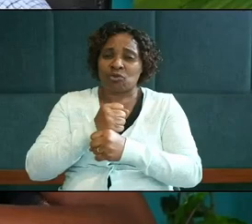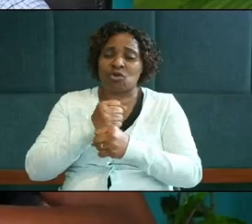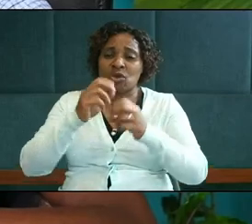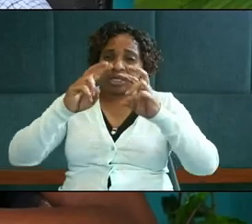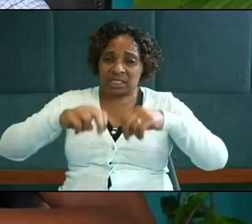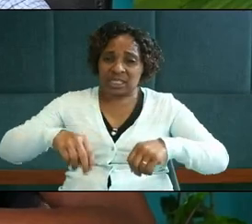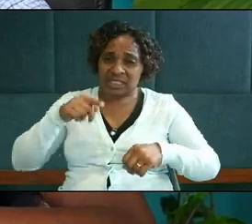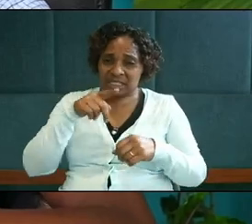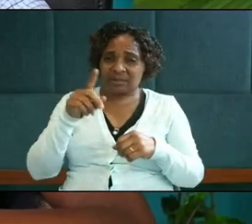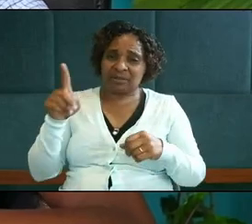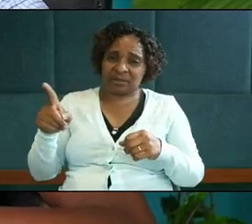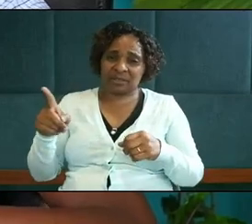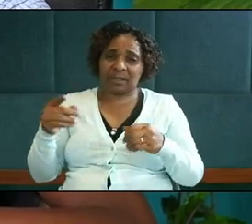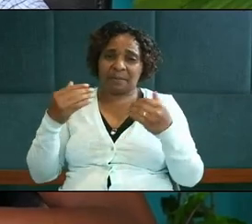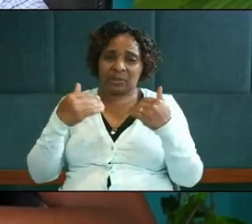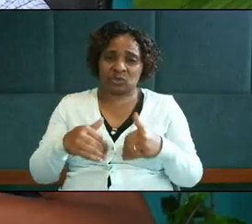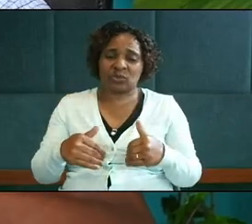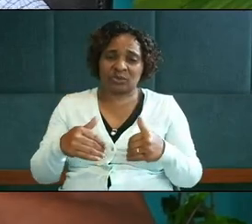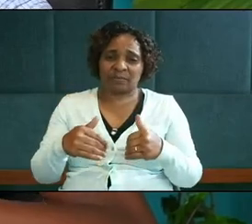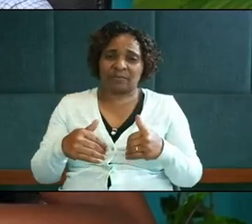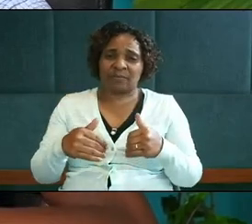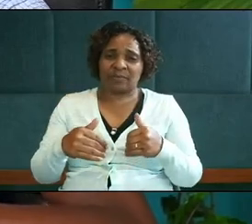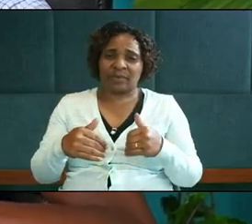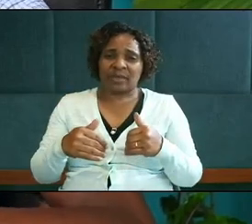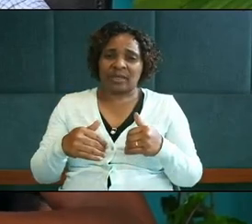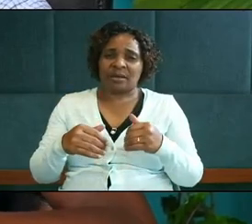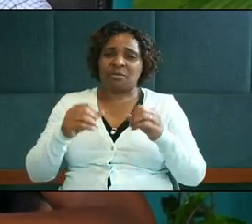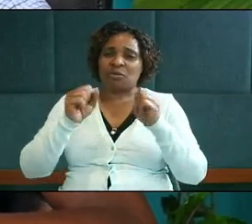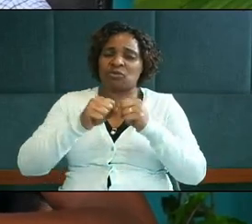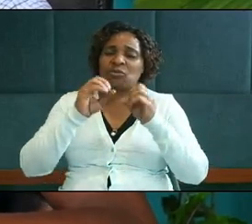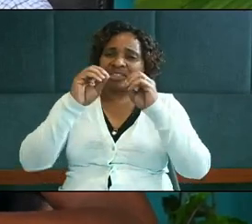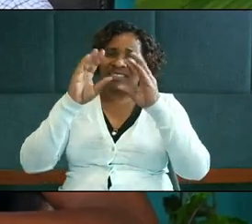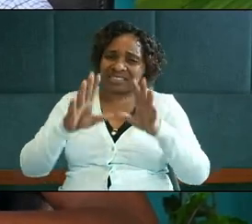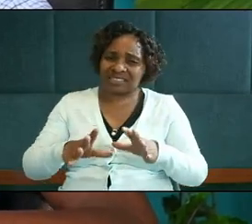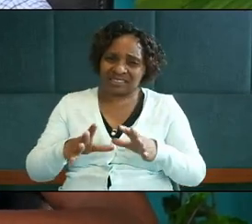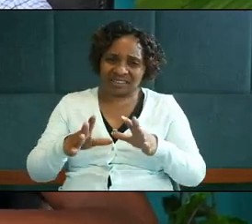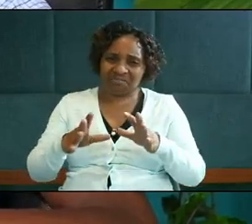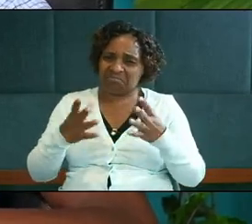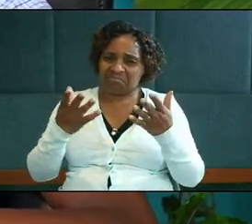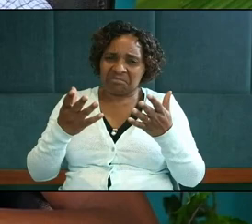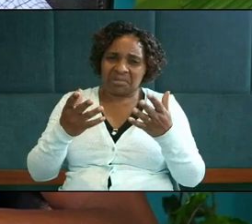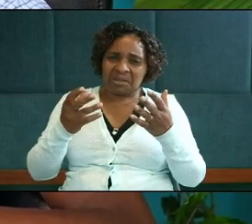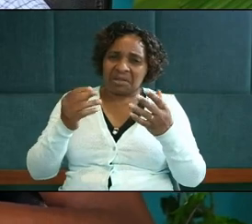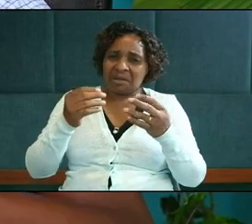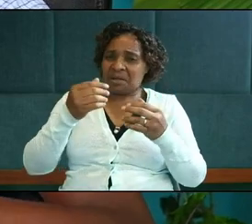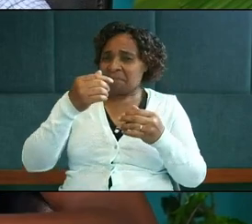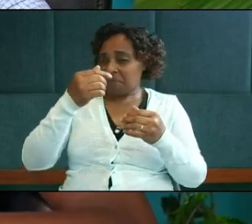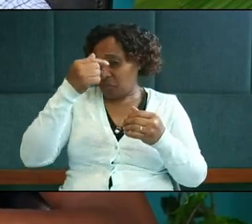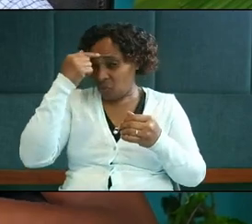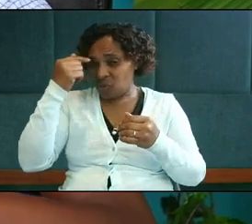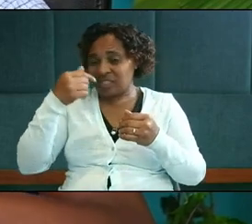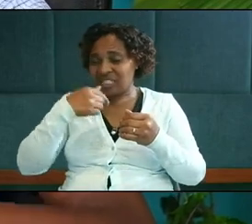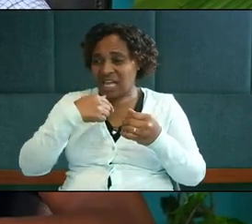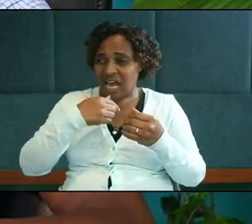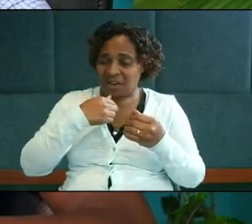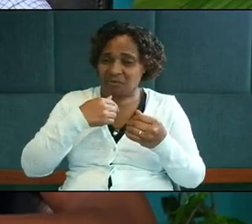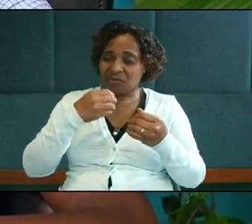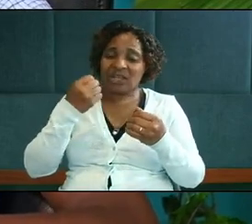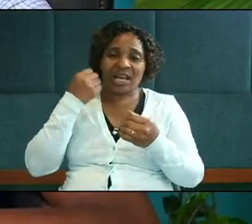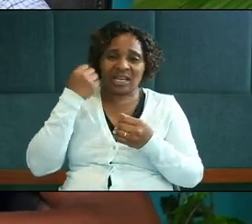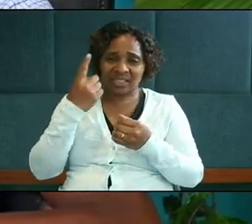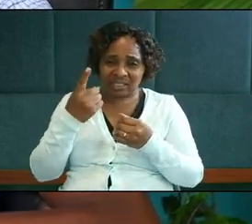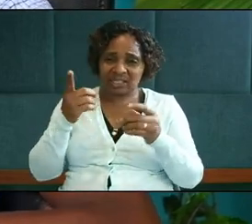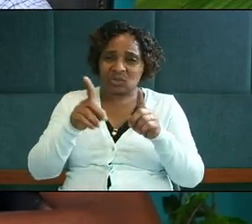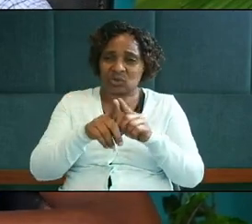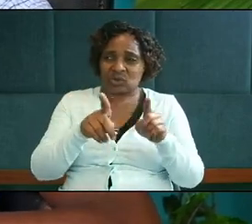discover themselves as a person and all that. I drank teachers again second, because they are fundamental in their learning, their understanding